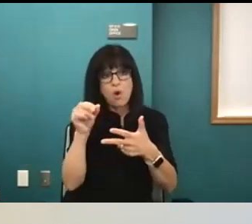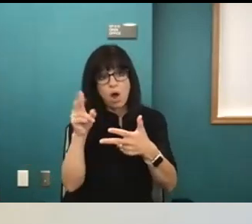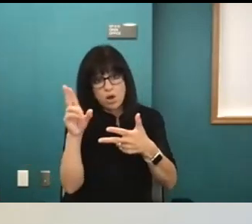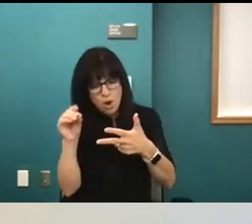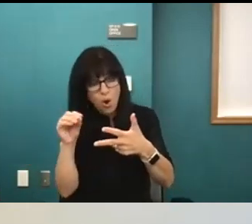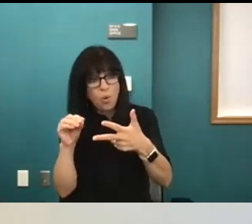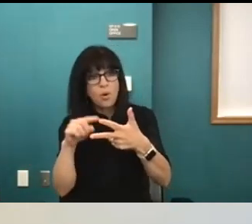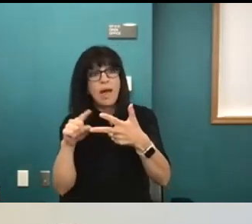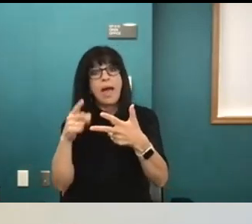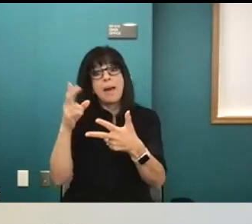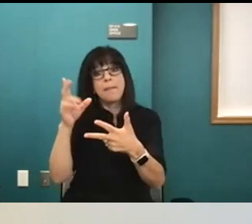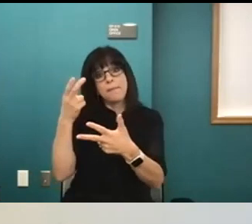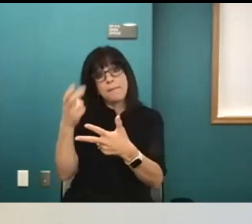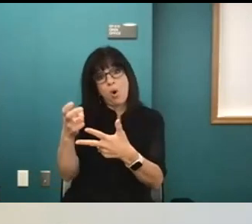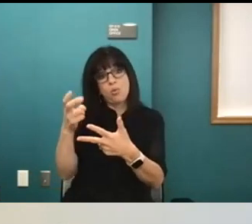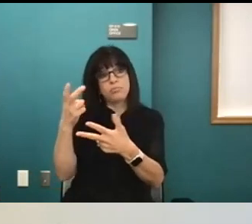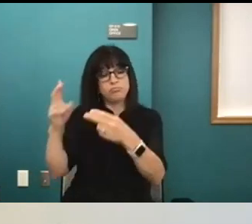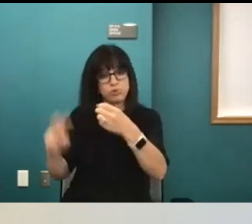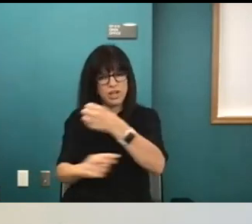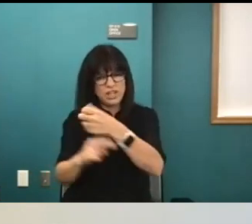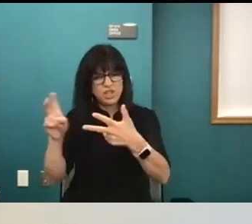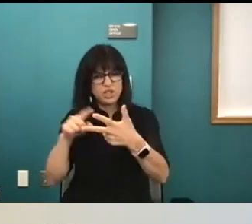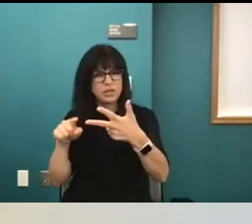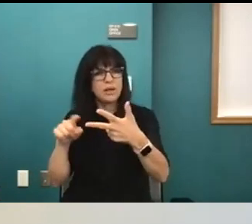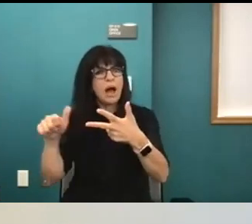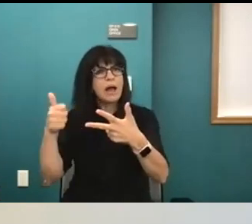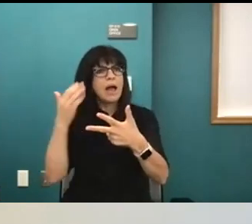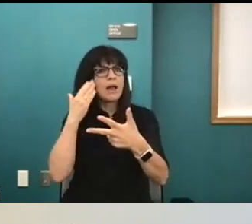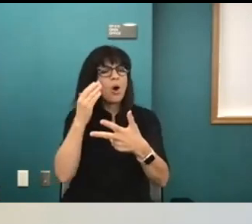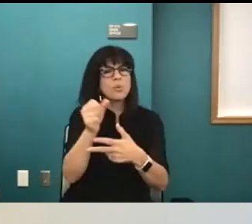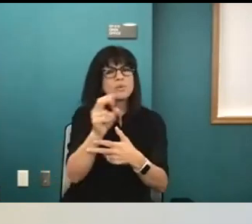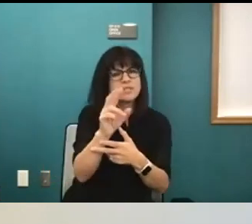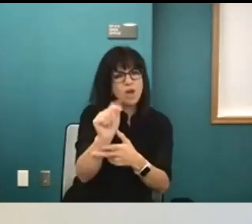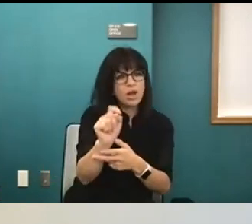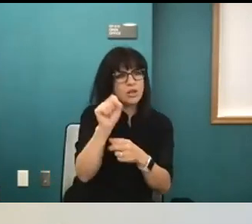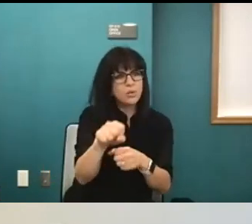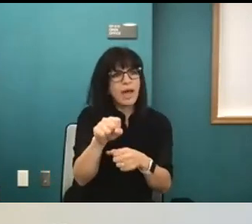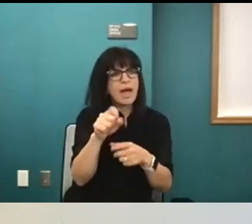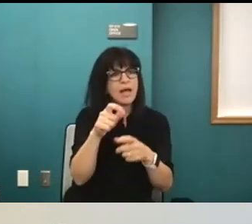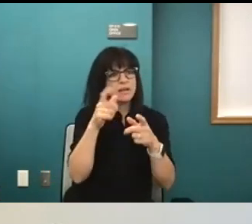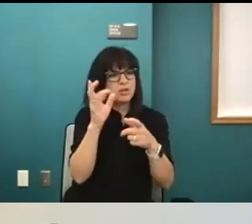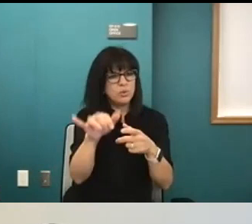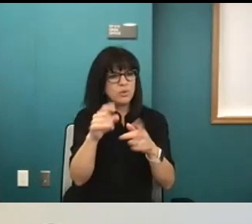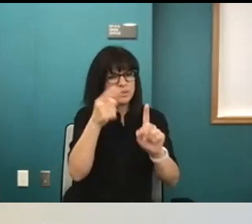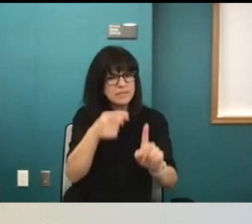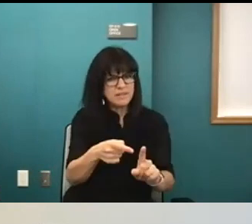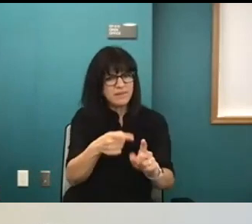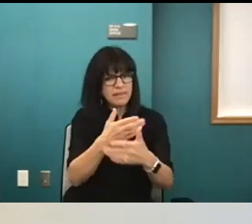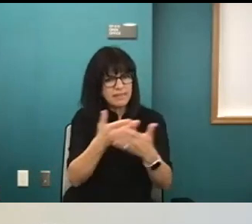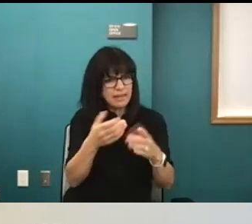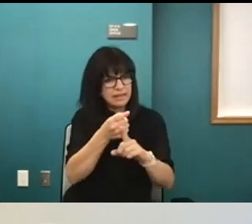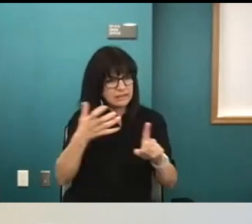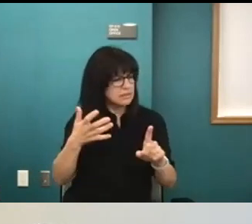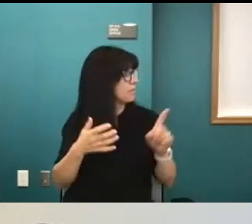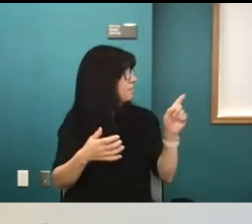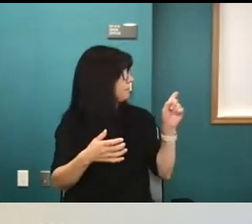Bridge, what FM system options are they? I know with the Sonnet 2, you can do the We're going to actually go over those right now. I did also,